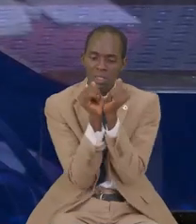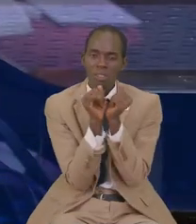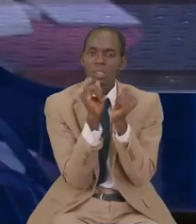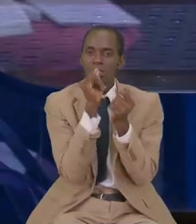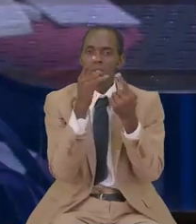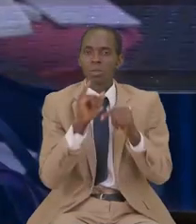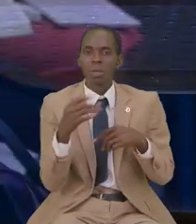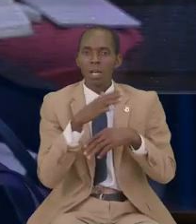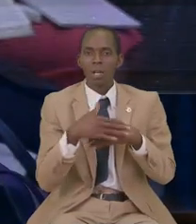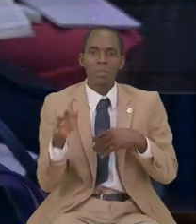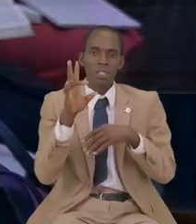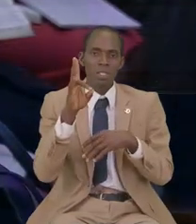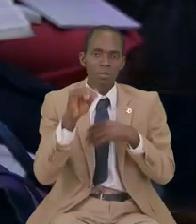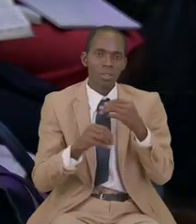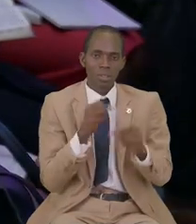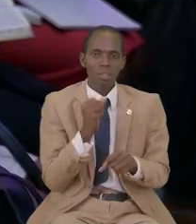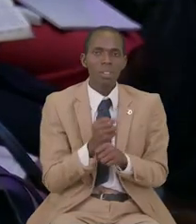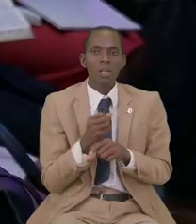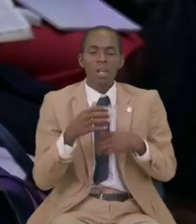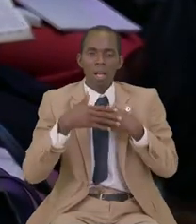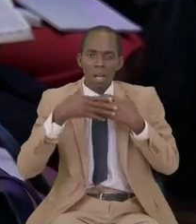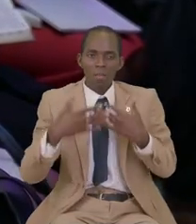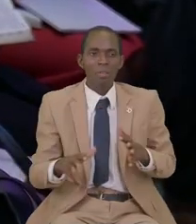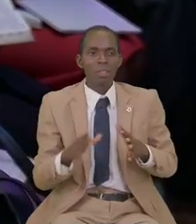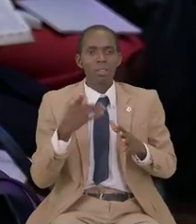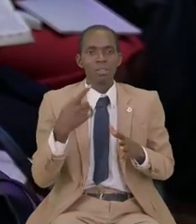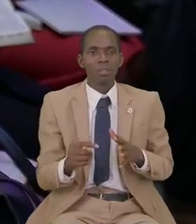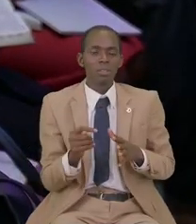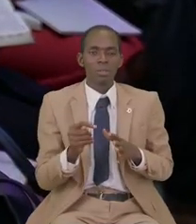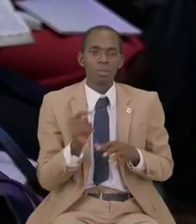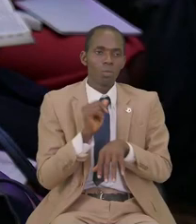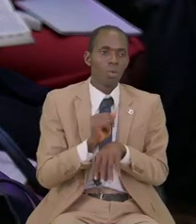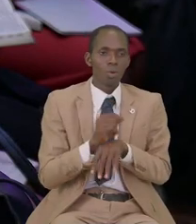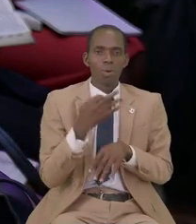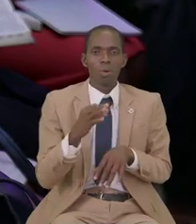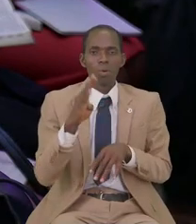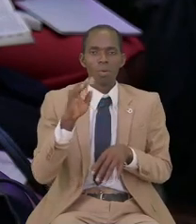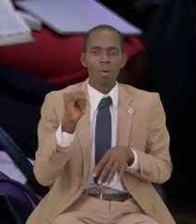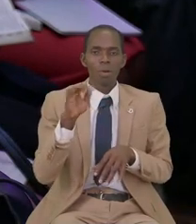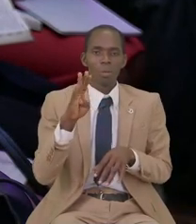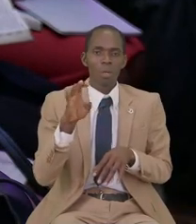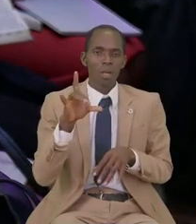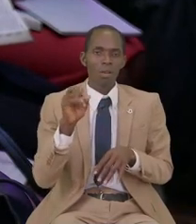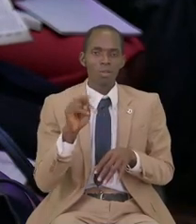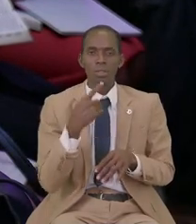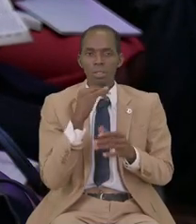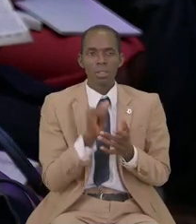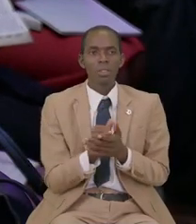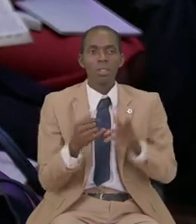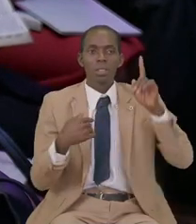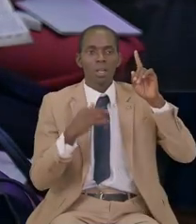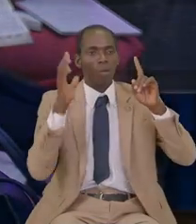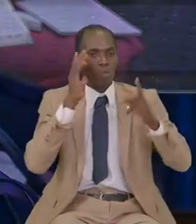after 70 years be accomplished in Babylon, I will visit you and perform my good word toward